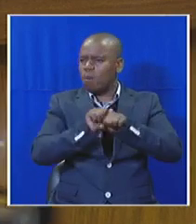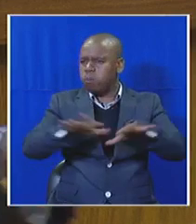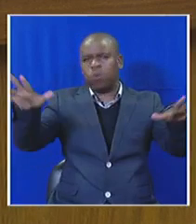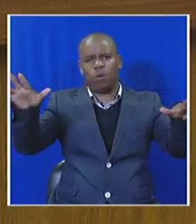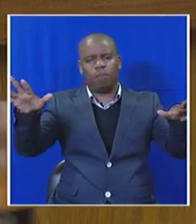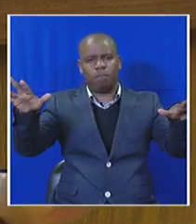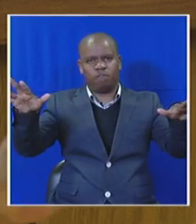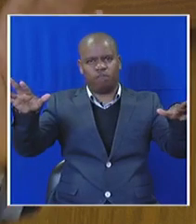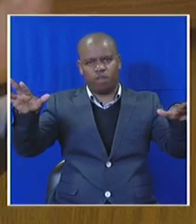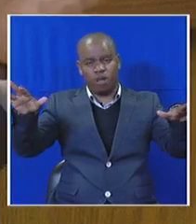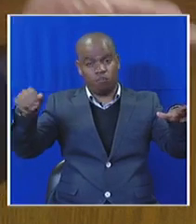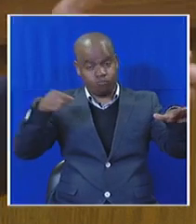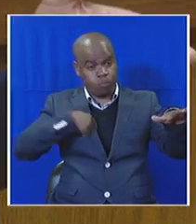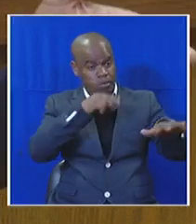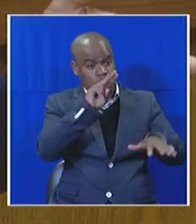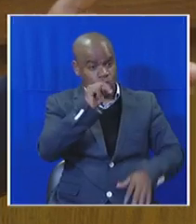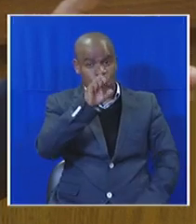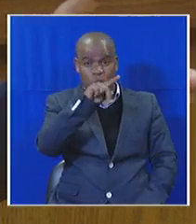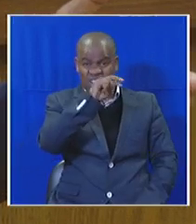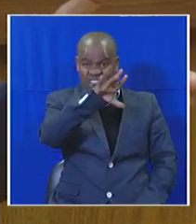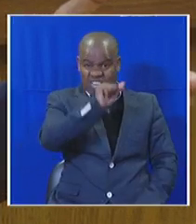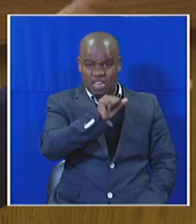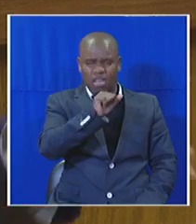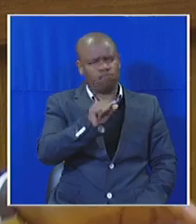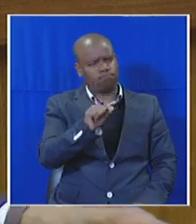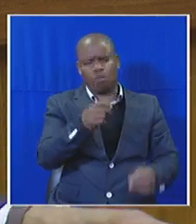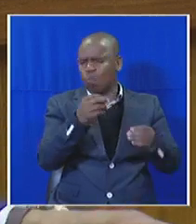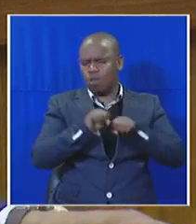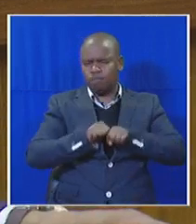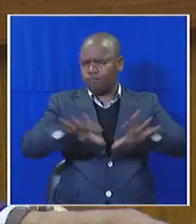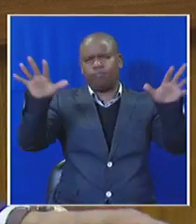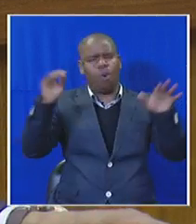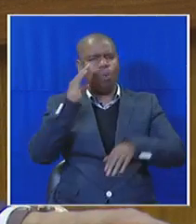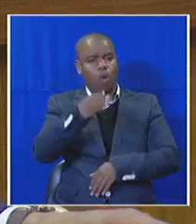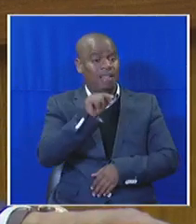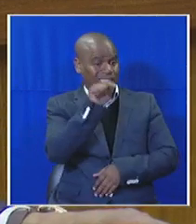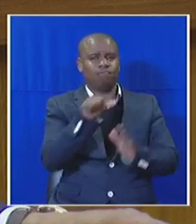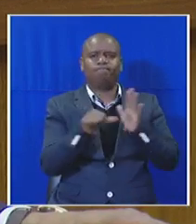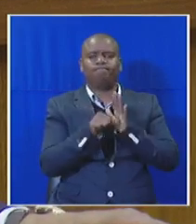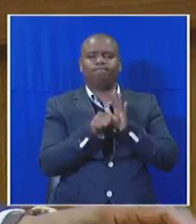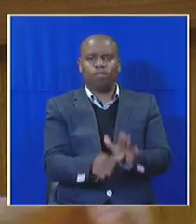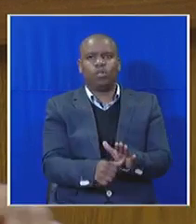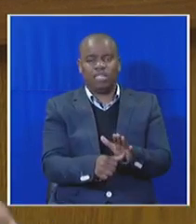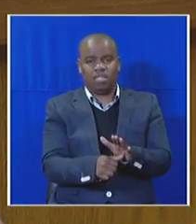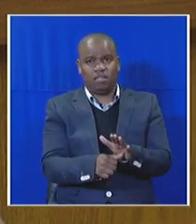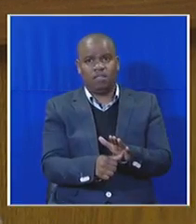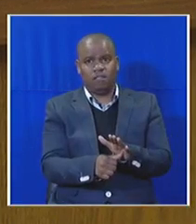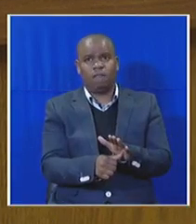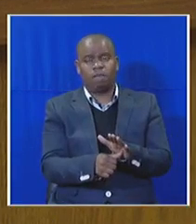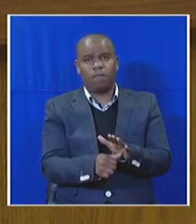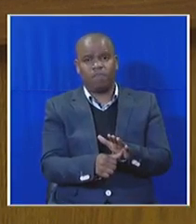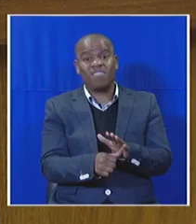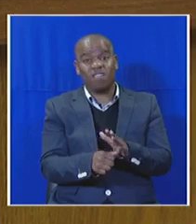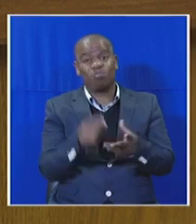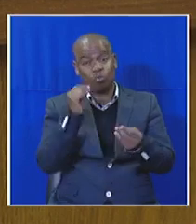country once and for all. And that's the reason why we're pursuing it. It's an important kind of energy that you need.